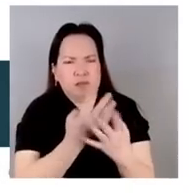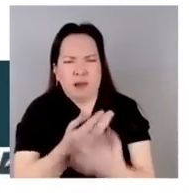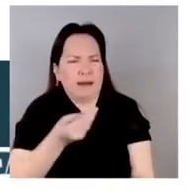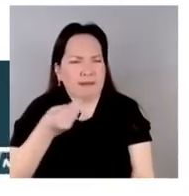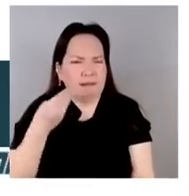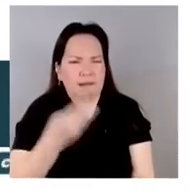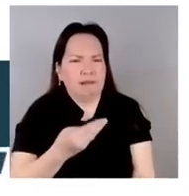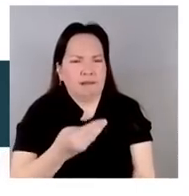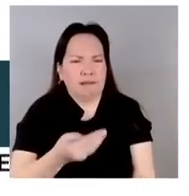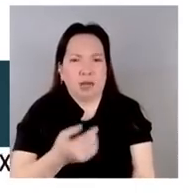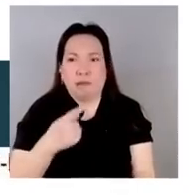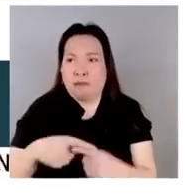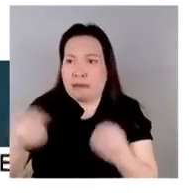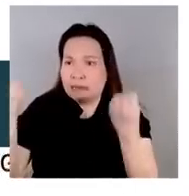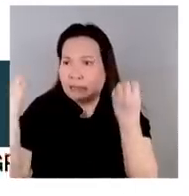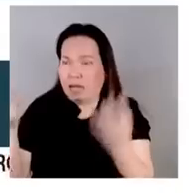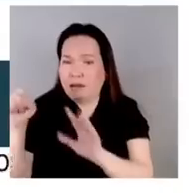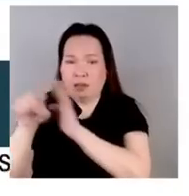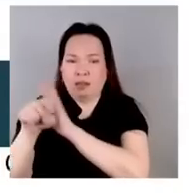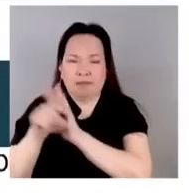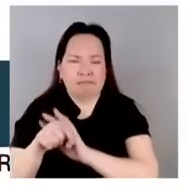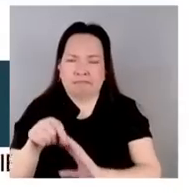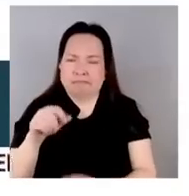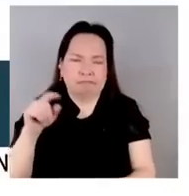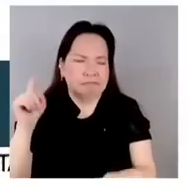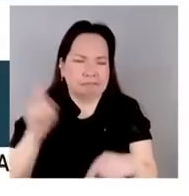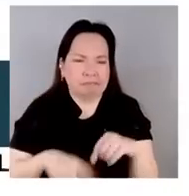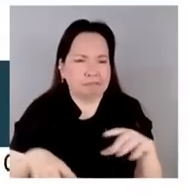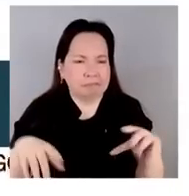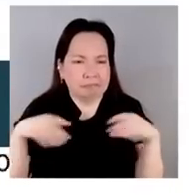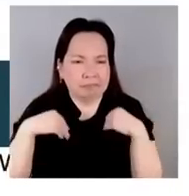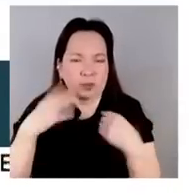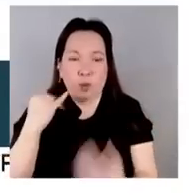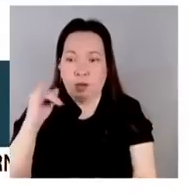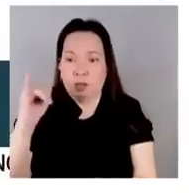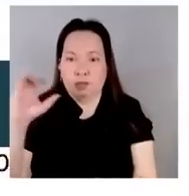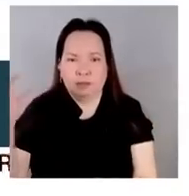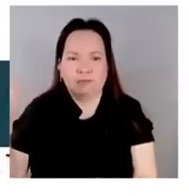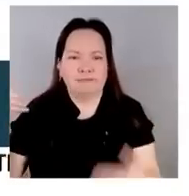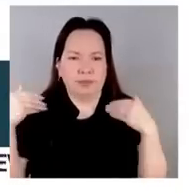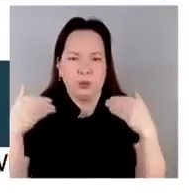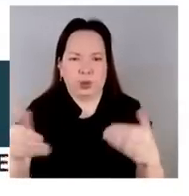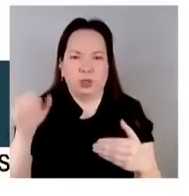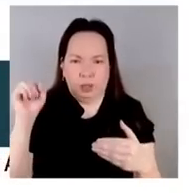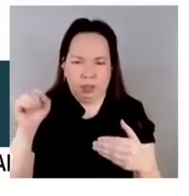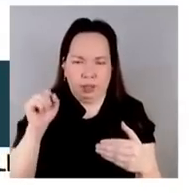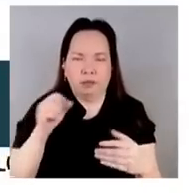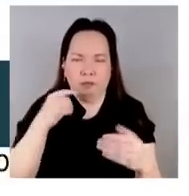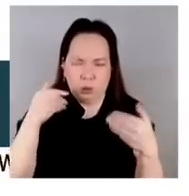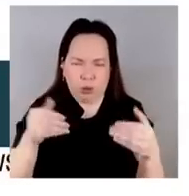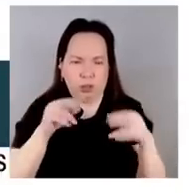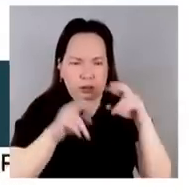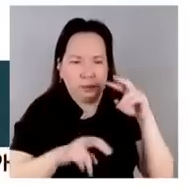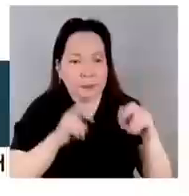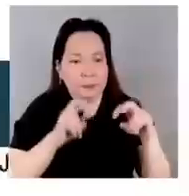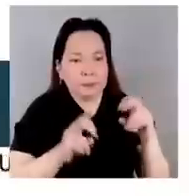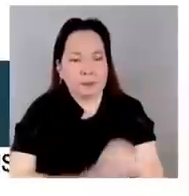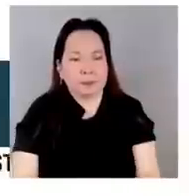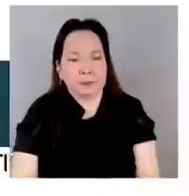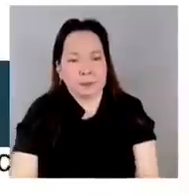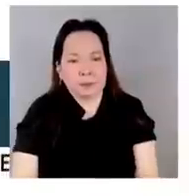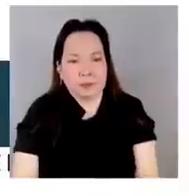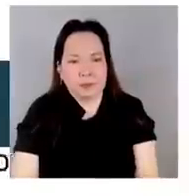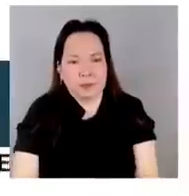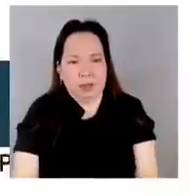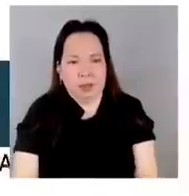of cases. That is unacceptable. And that is why the International Criminal Court should proceed with its investigation. I want to get your thoughts on what